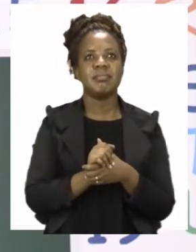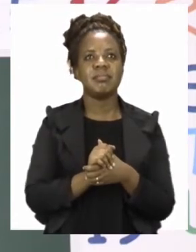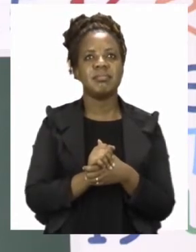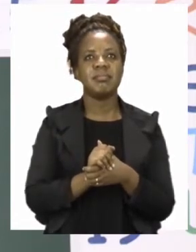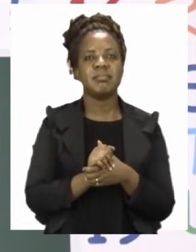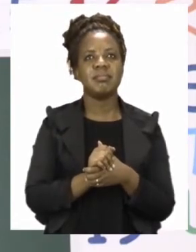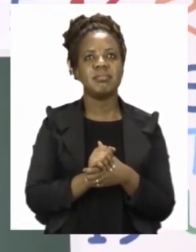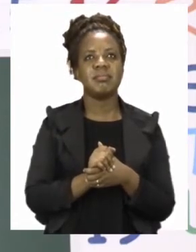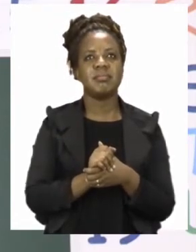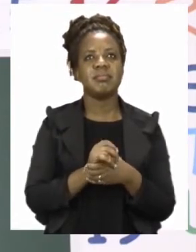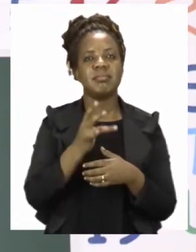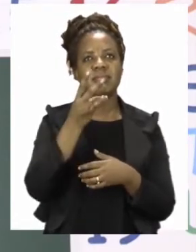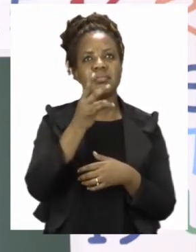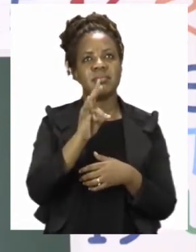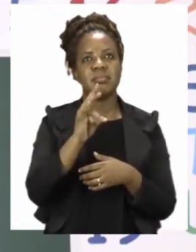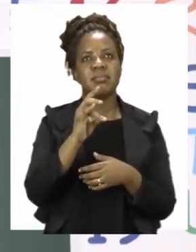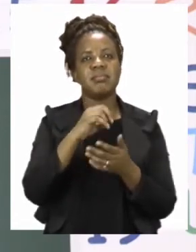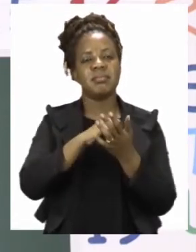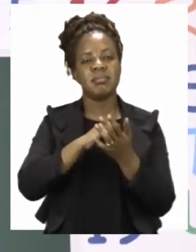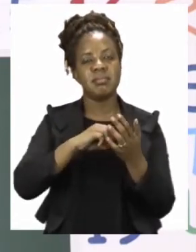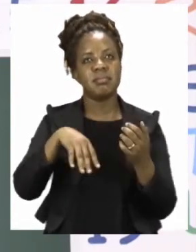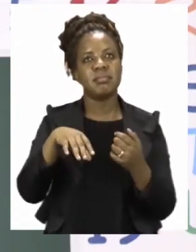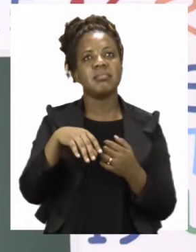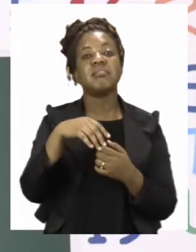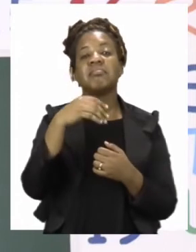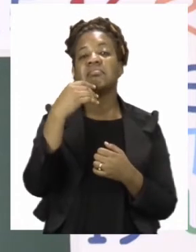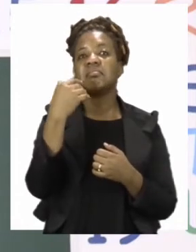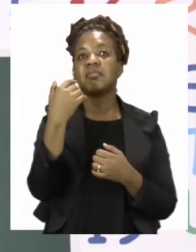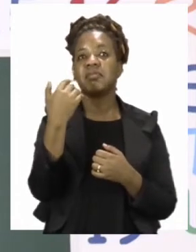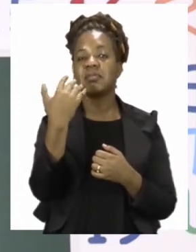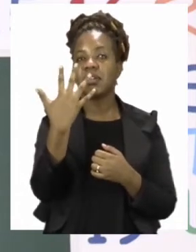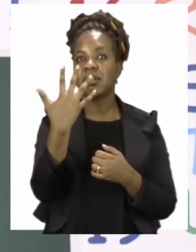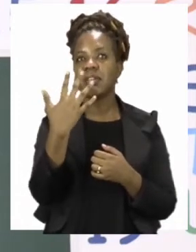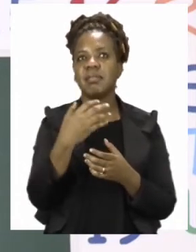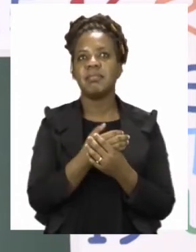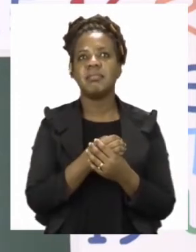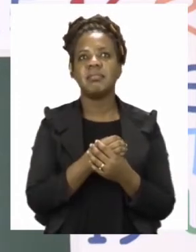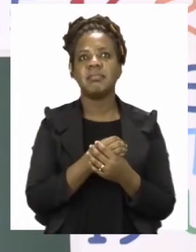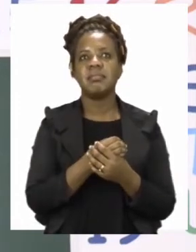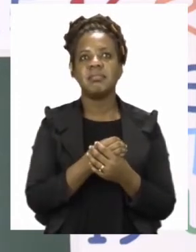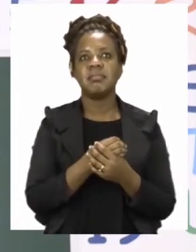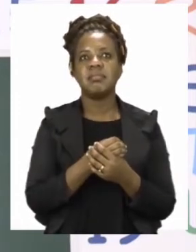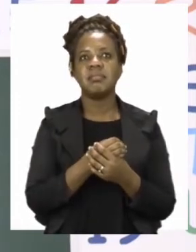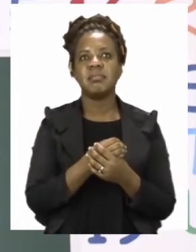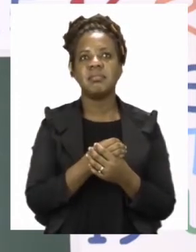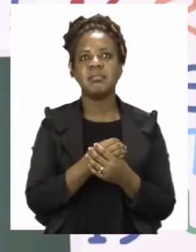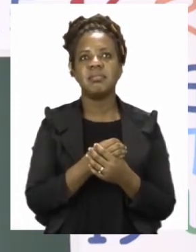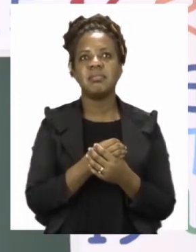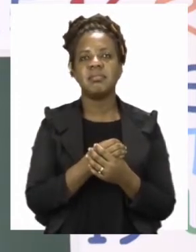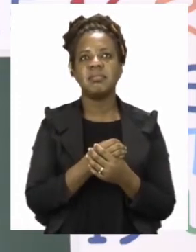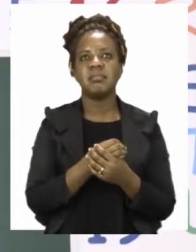14, together everyone. Now I have to start again because I was counting forward instead of